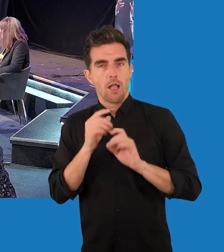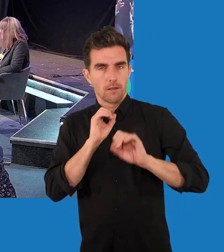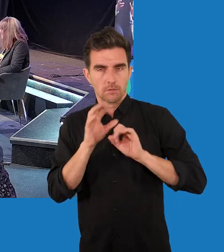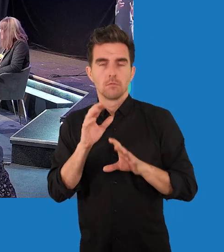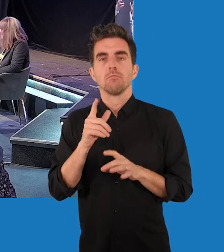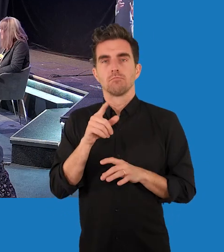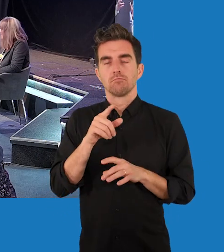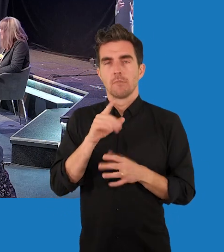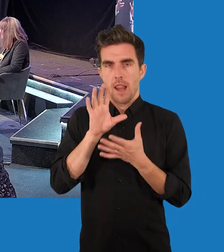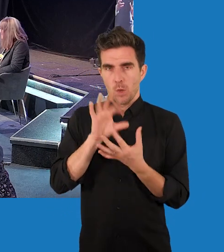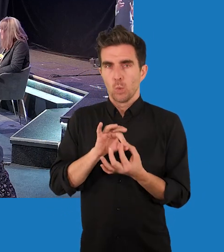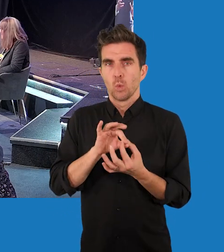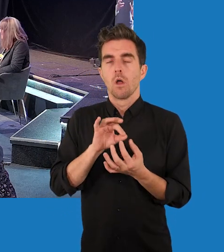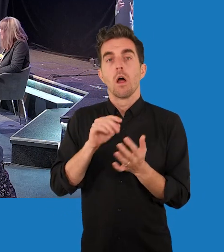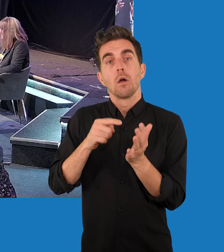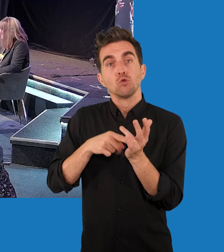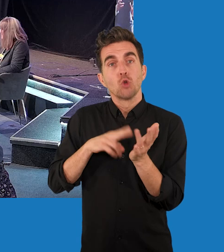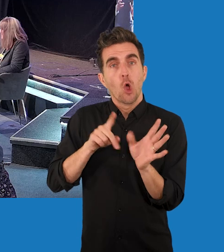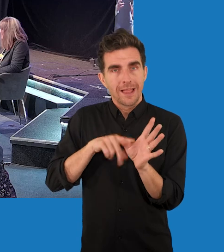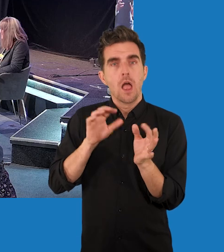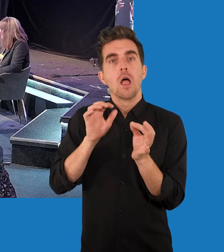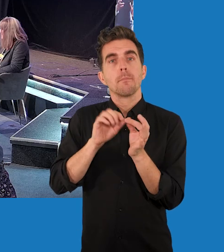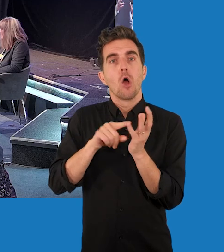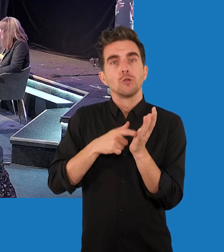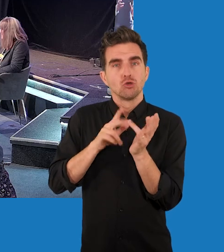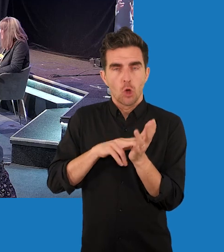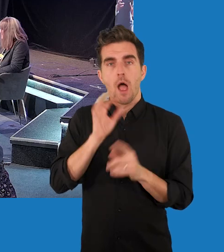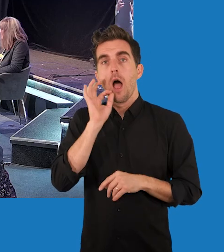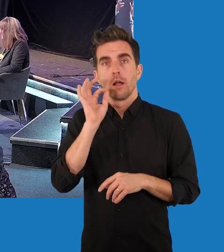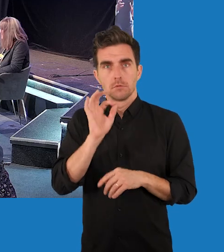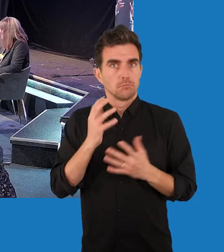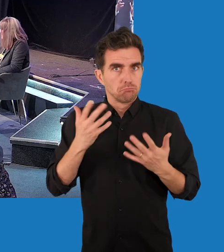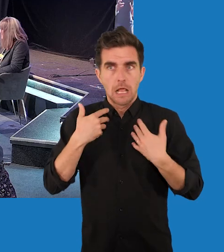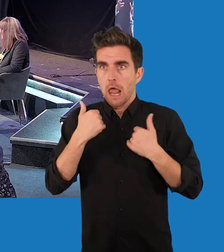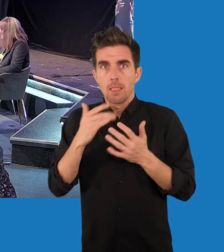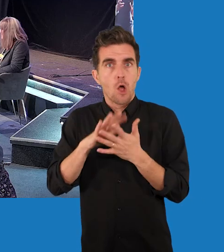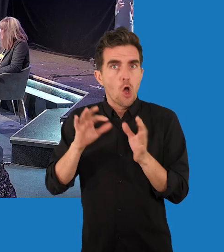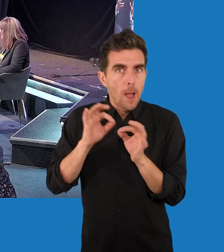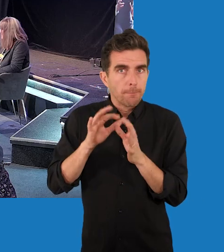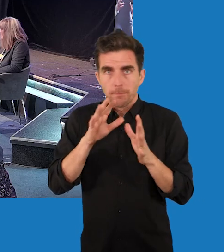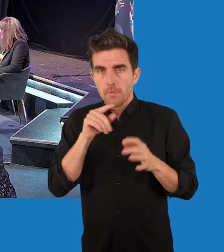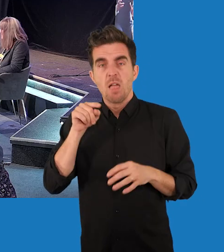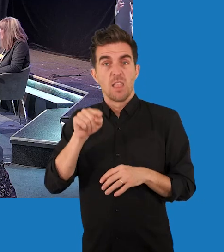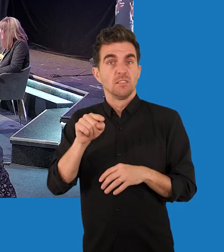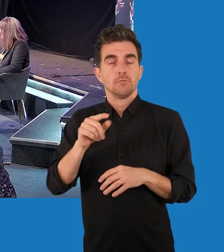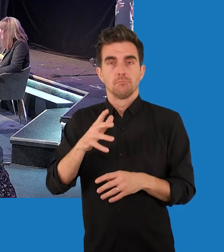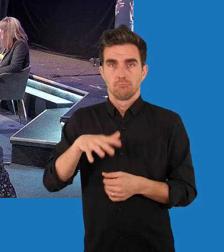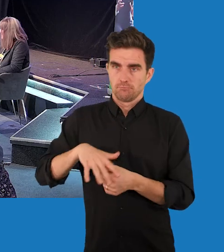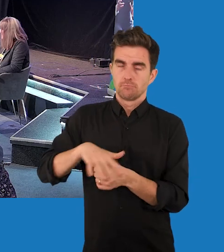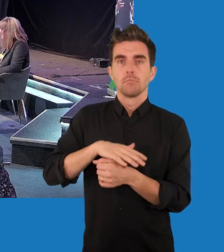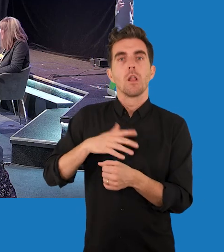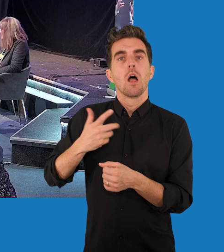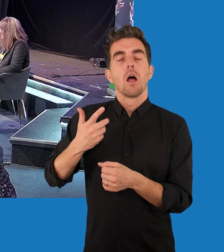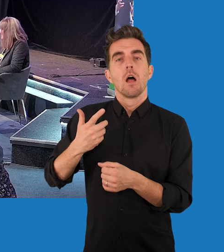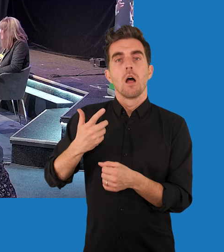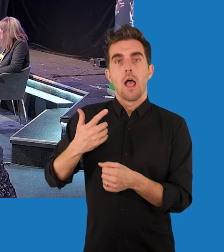other bit, which is the question that Tony Burton asked, when are we going to get a health hub? And that's